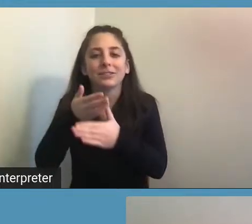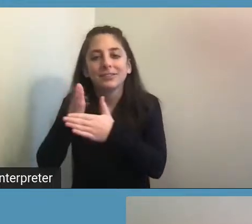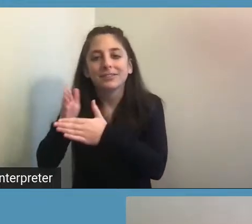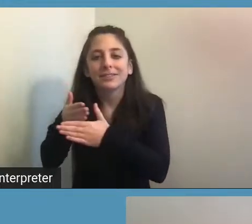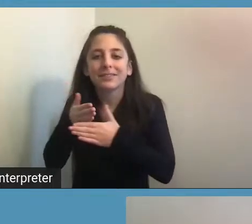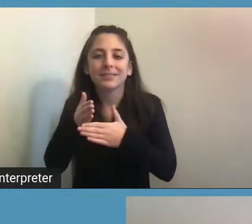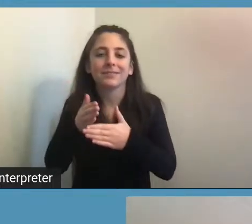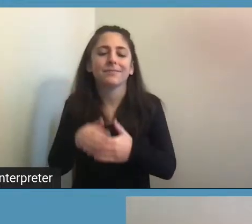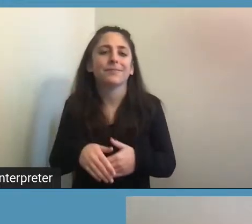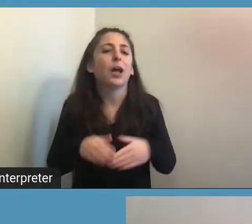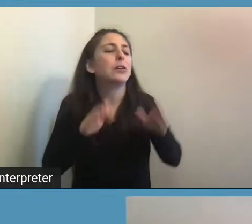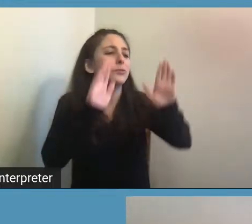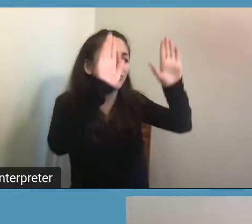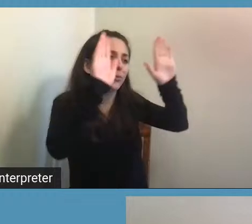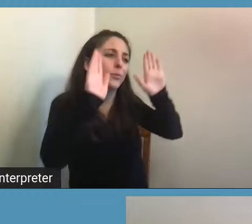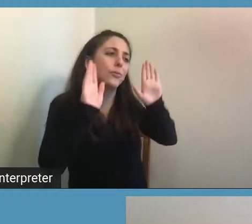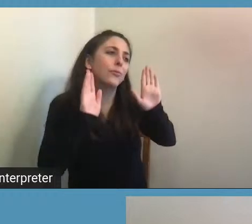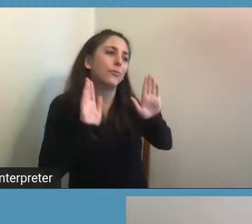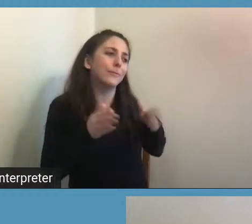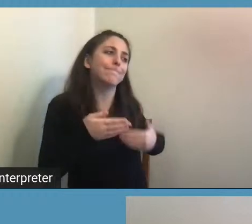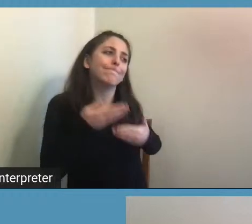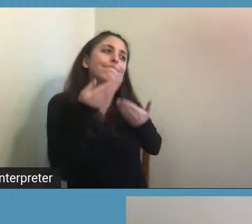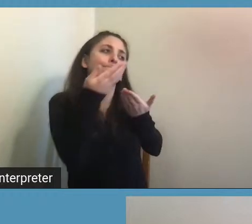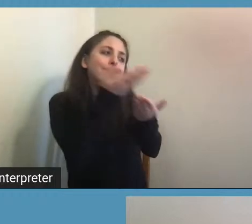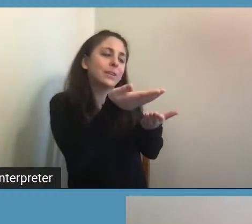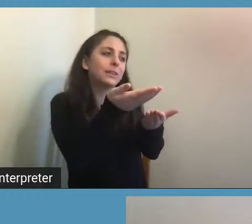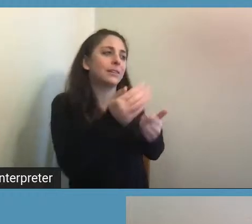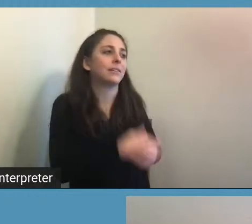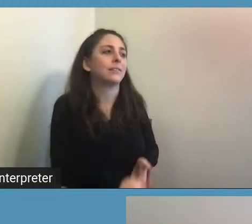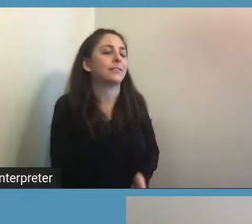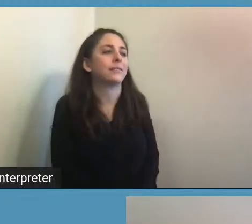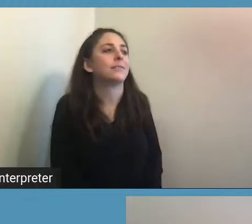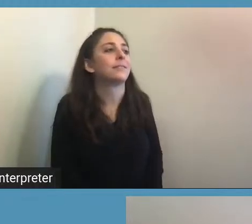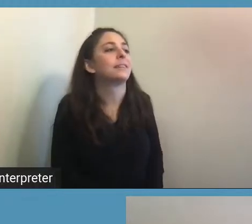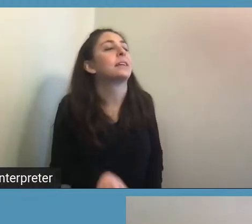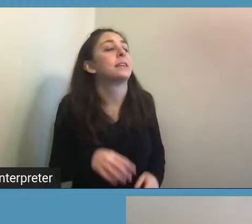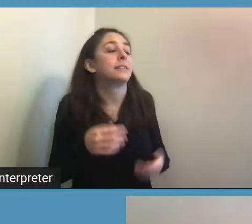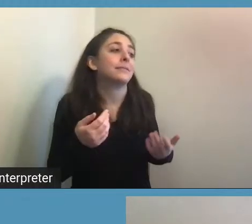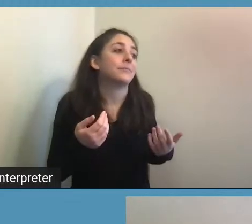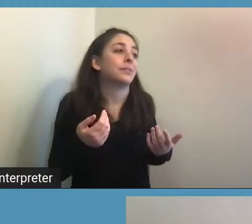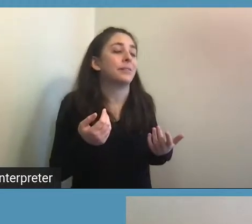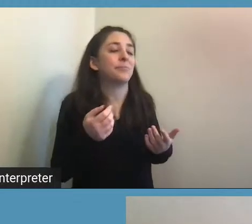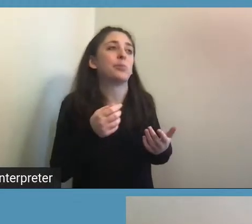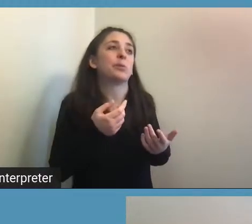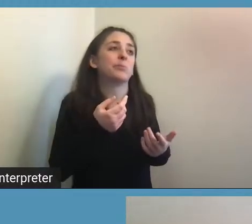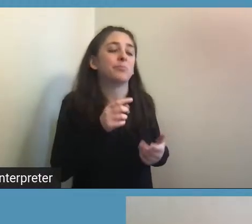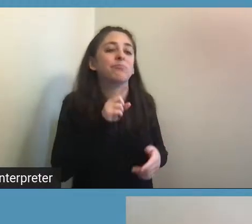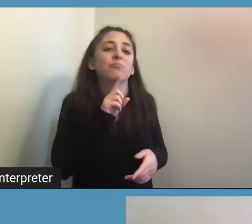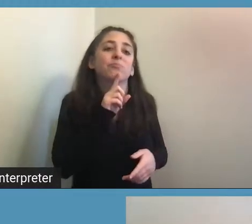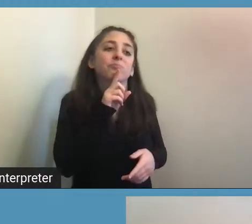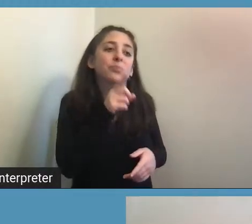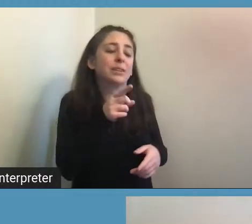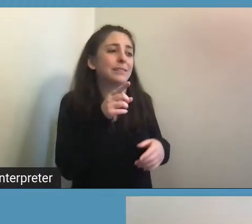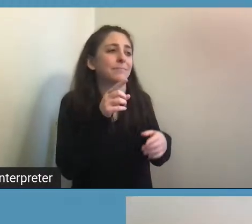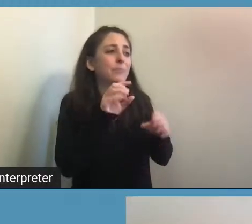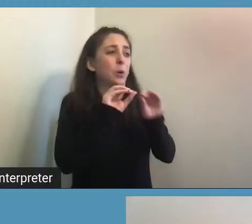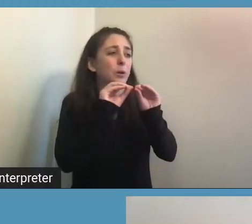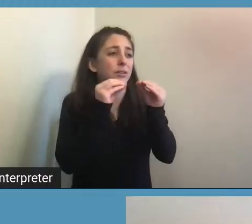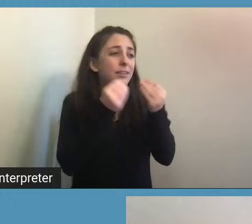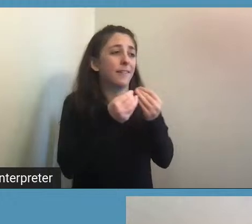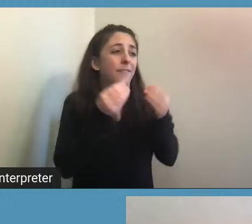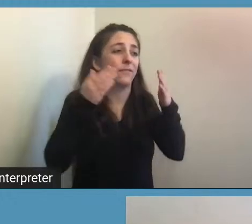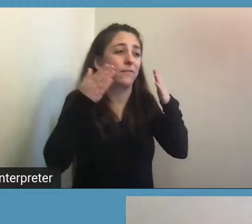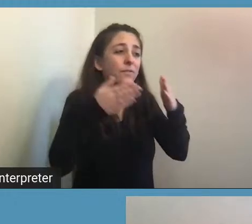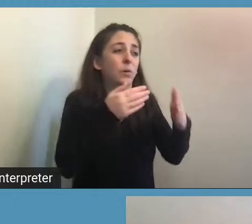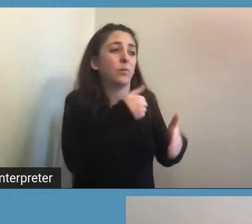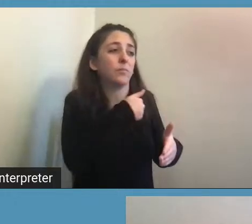That's really great advice, especially for those of us that operate on membership-based organizations. But again, showing